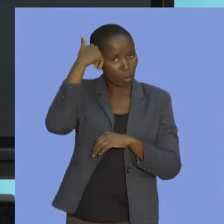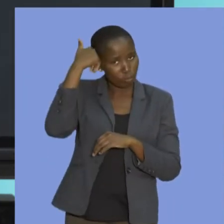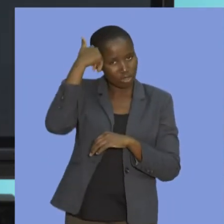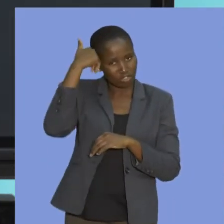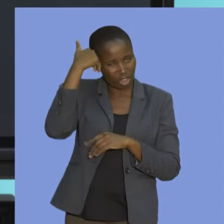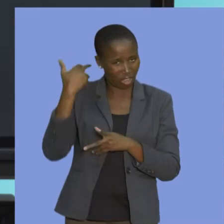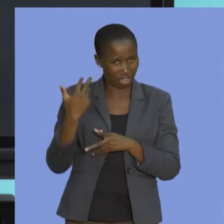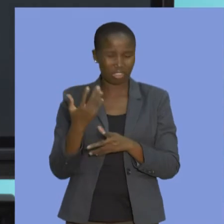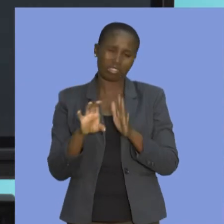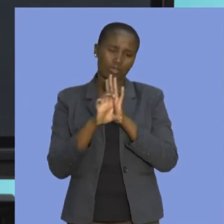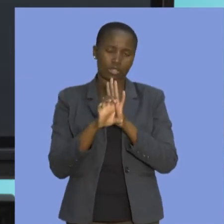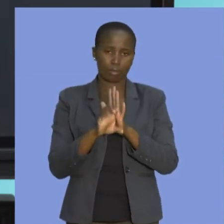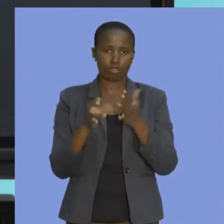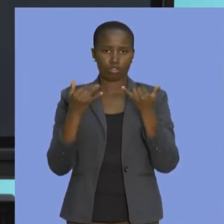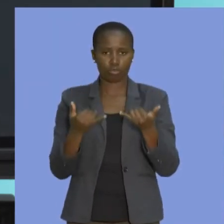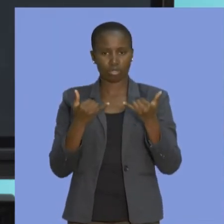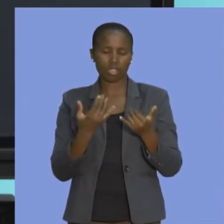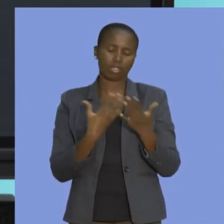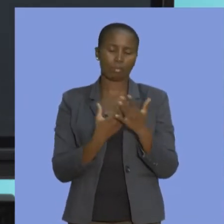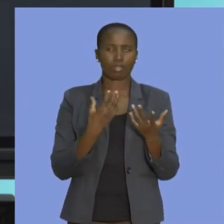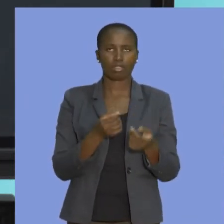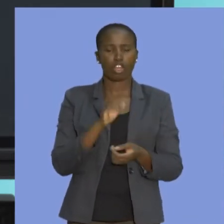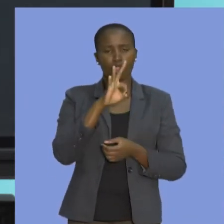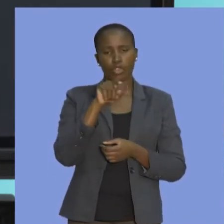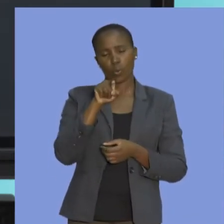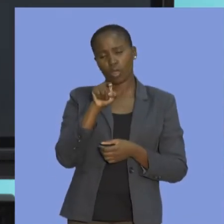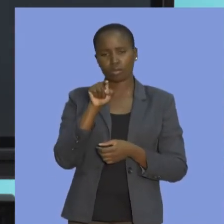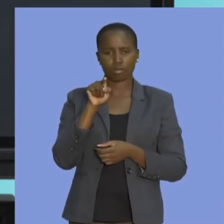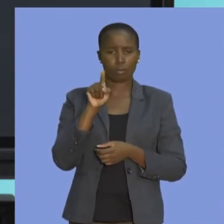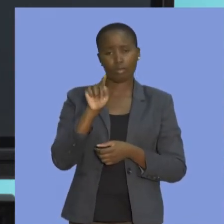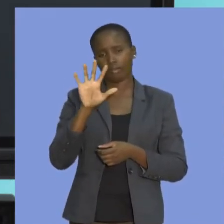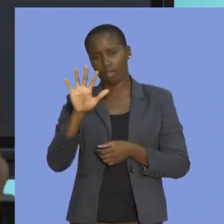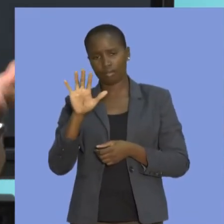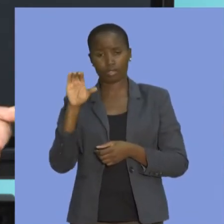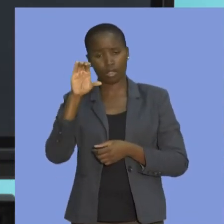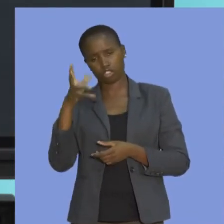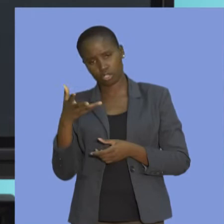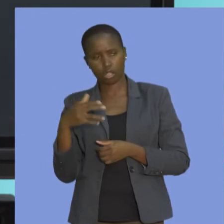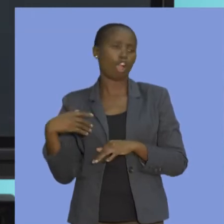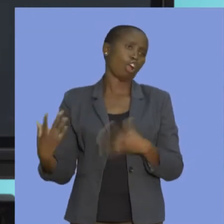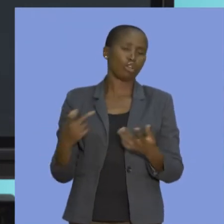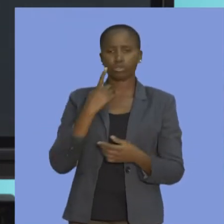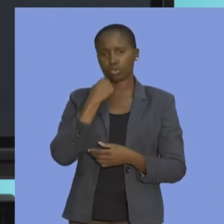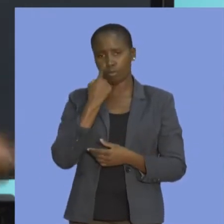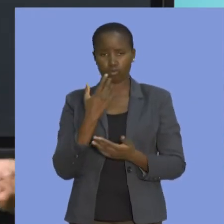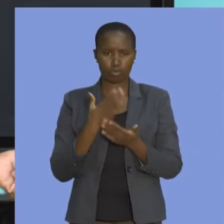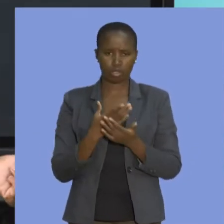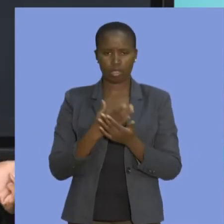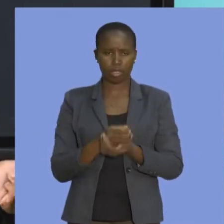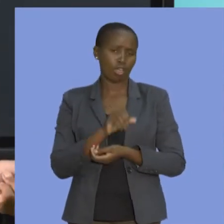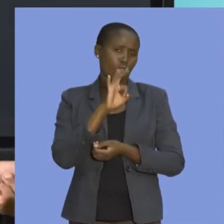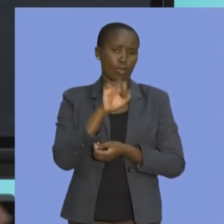it could be 31.5 degrees Celsius. Tomorrow, it could be 31.5 degrees Celsius.